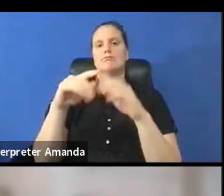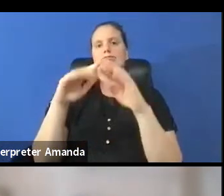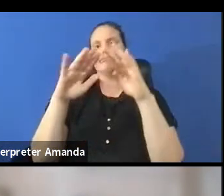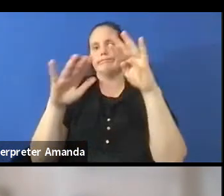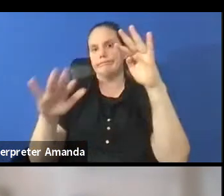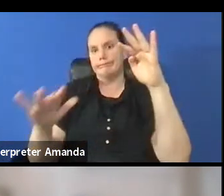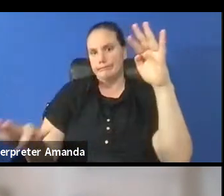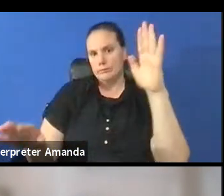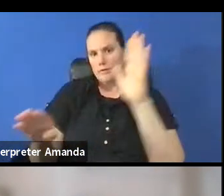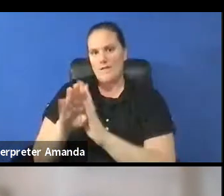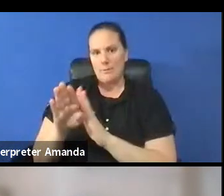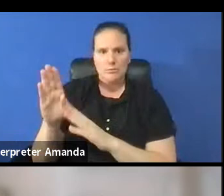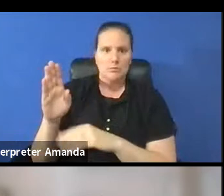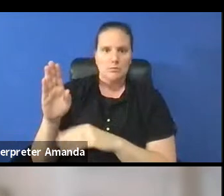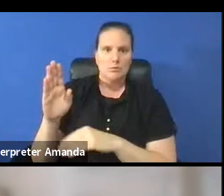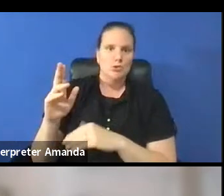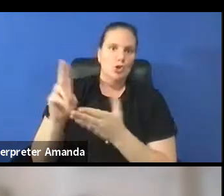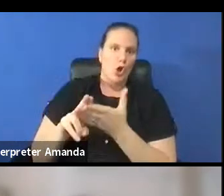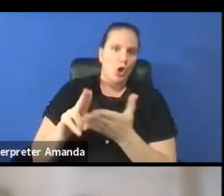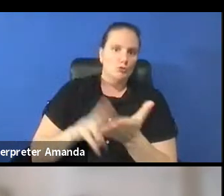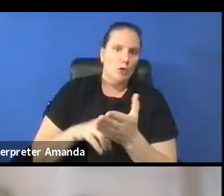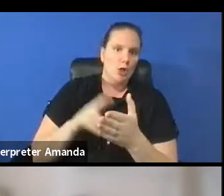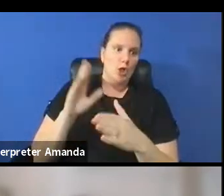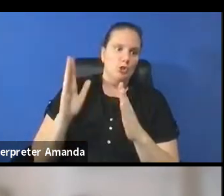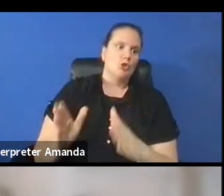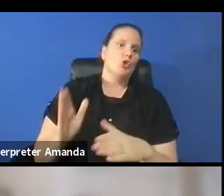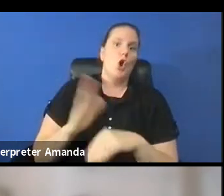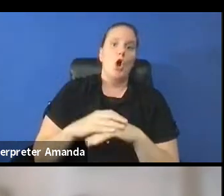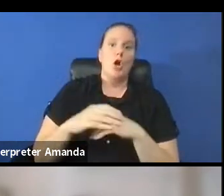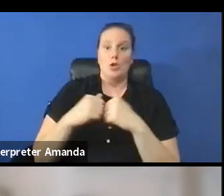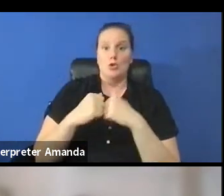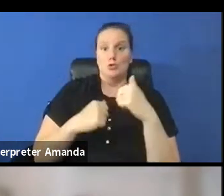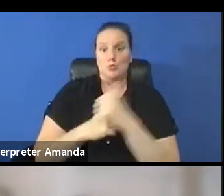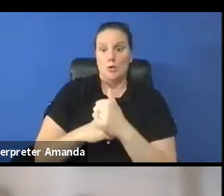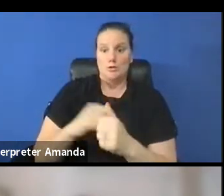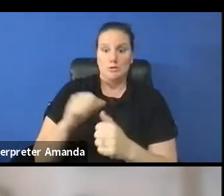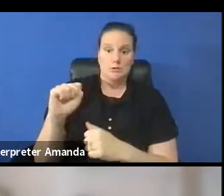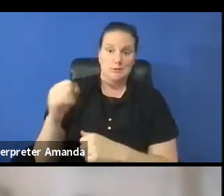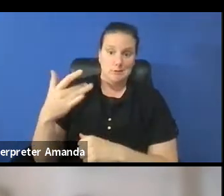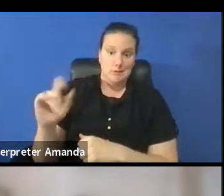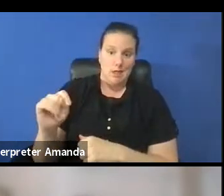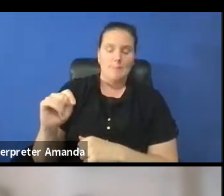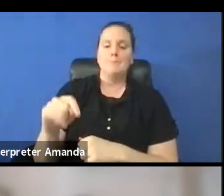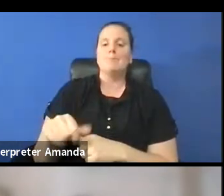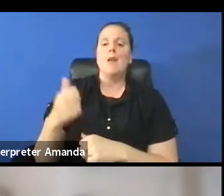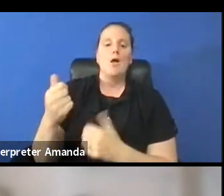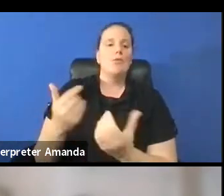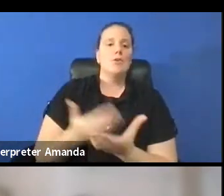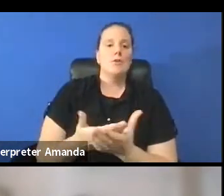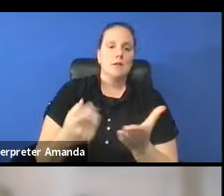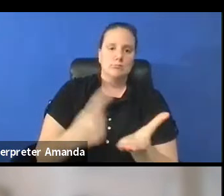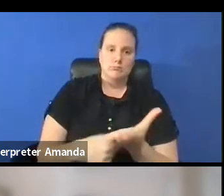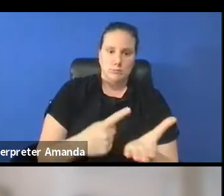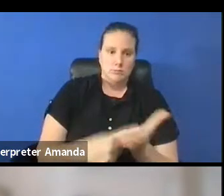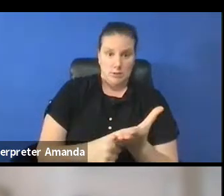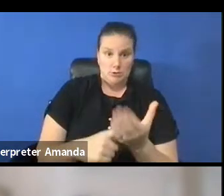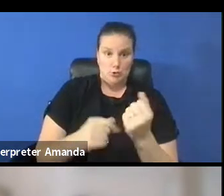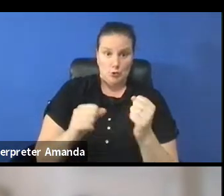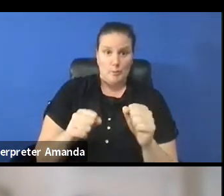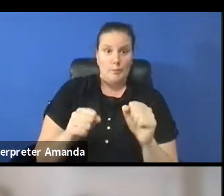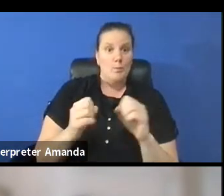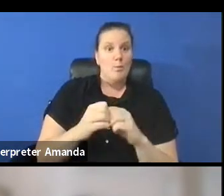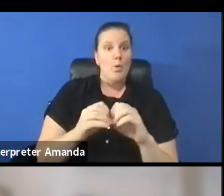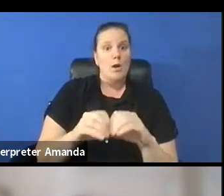on construction sites. Another thing that was brought up that could be more